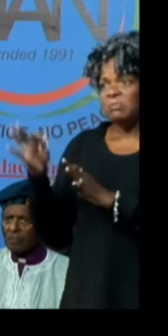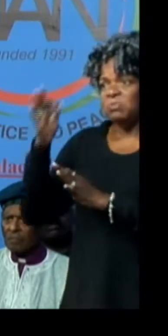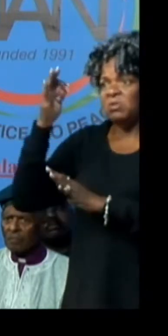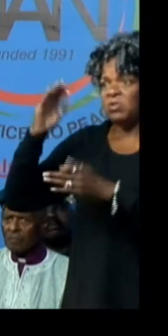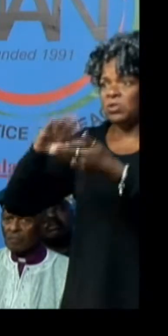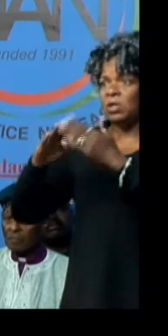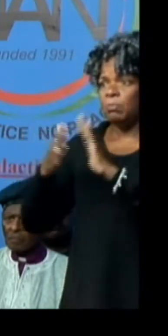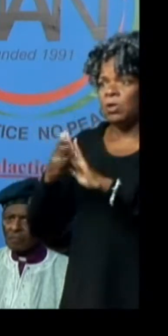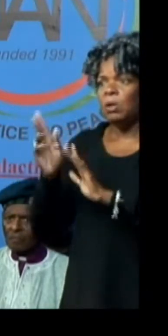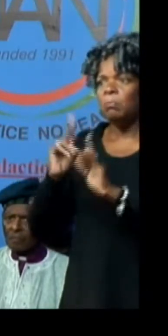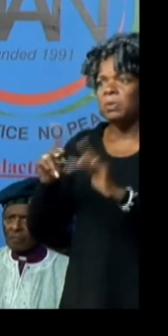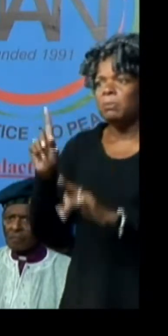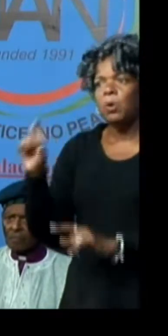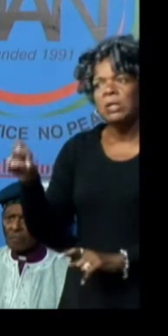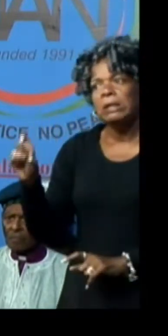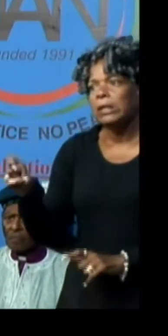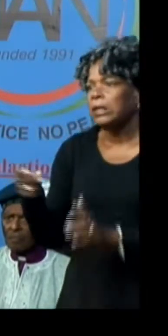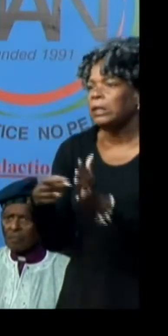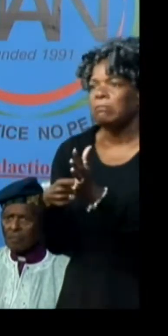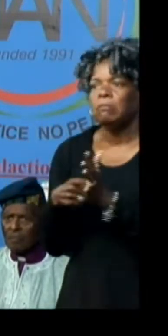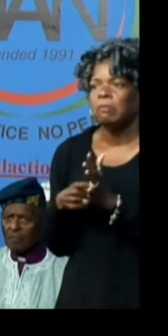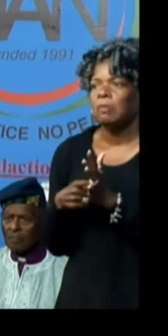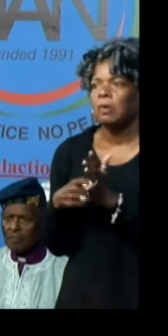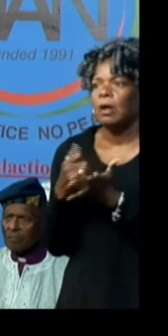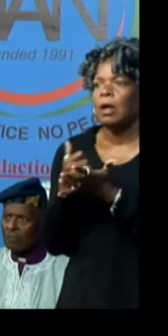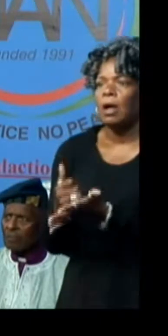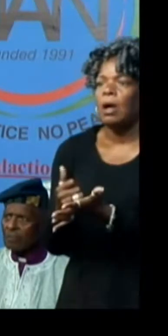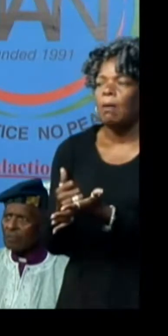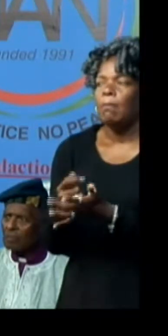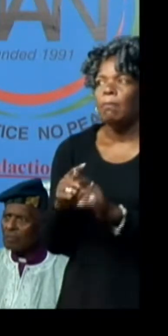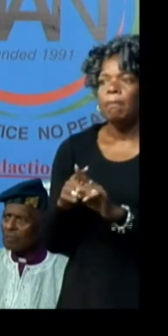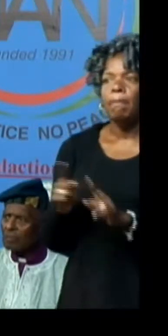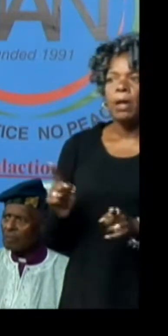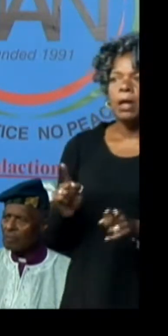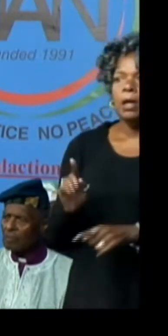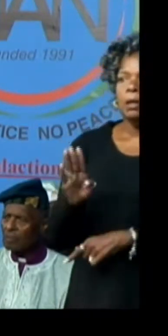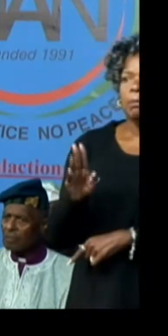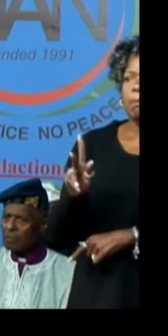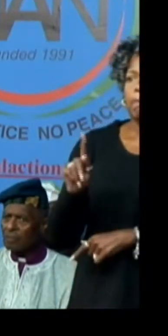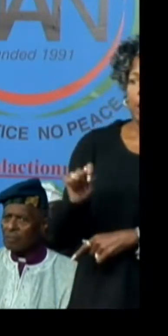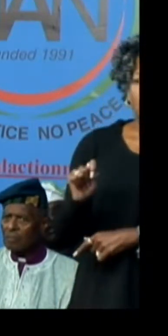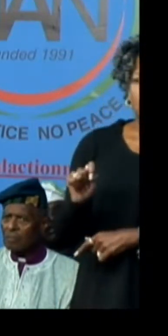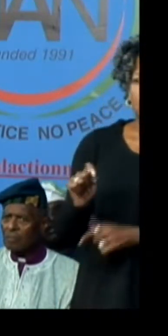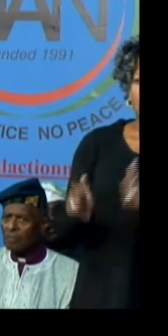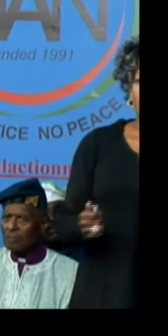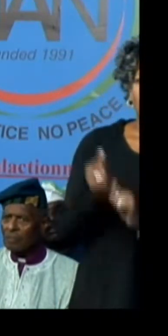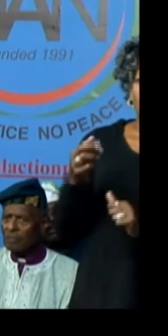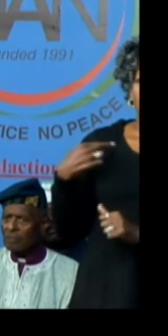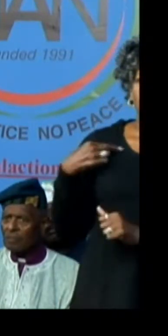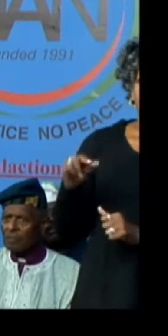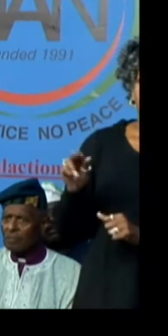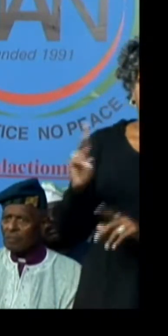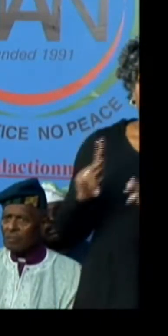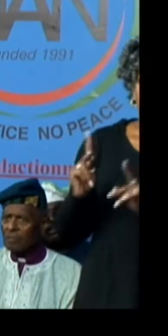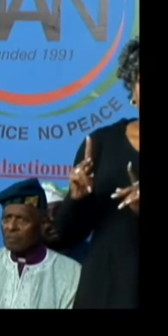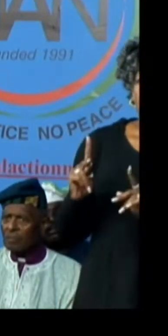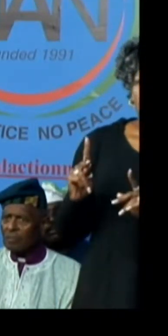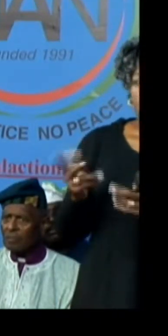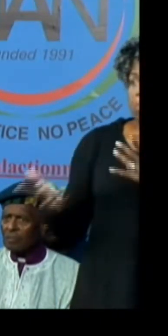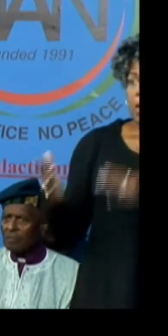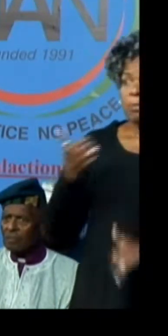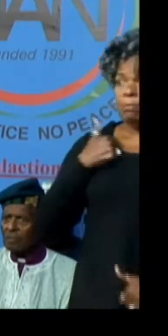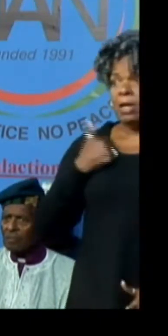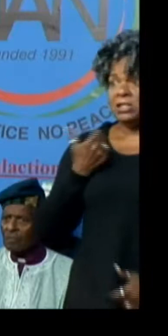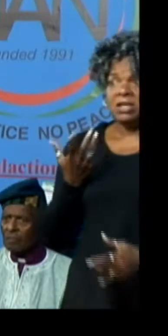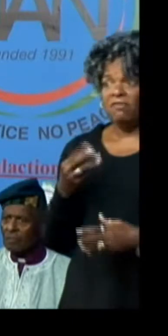community. But most of the spiritual people, most of the religious people, maybe including me,